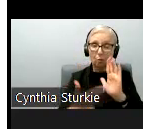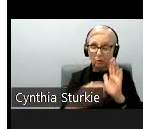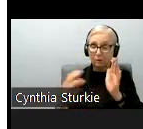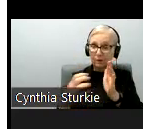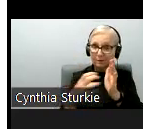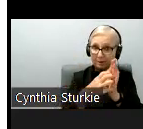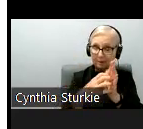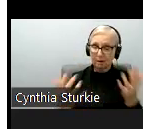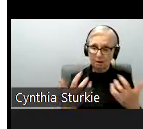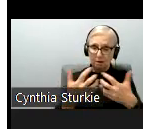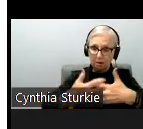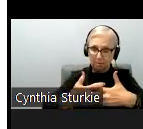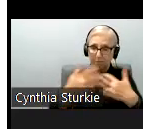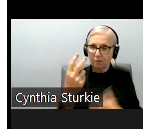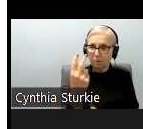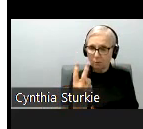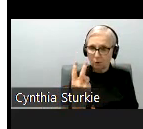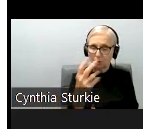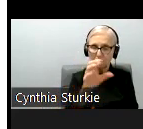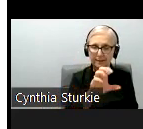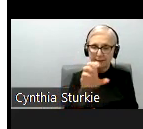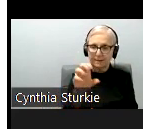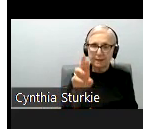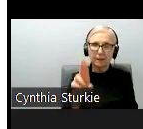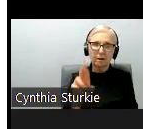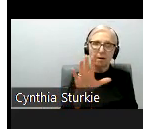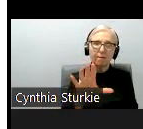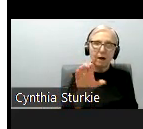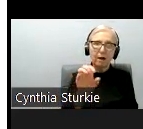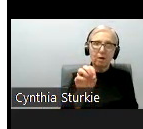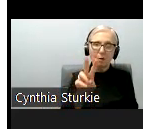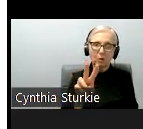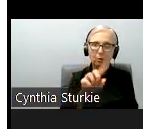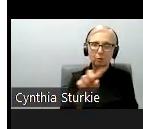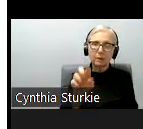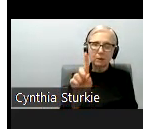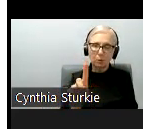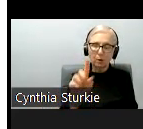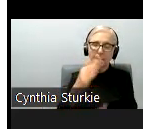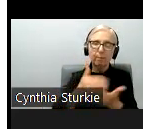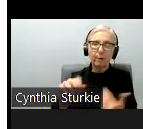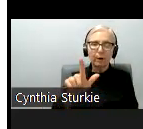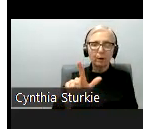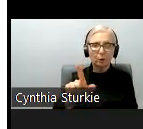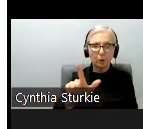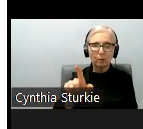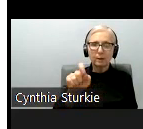are combined from 2 CCR 502-1, part